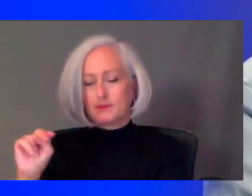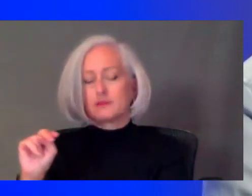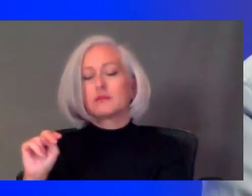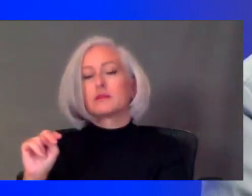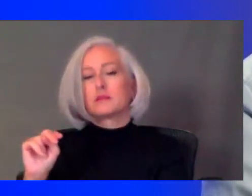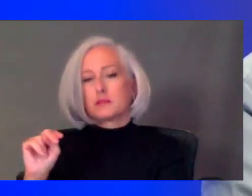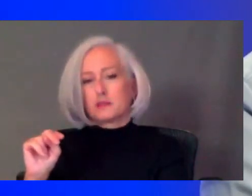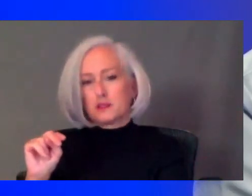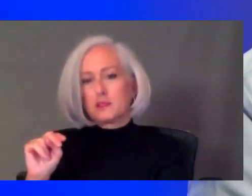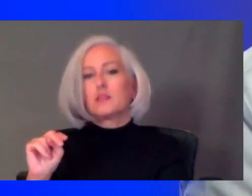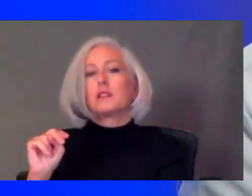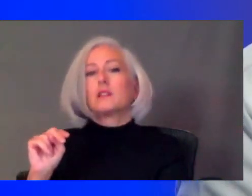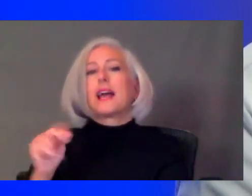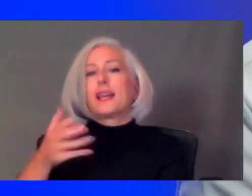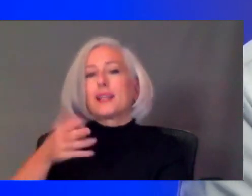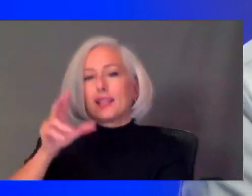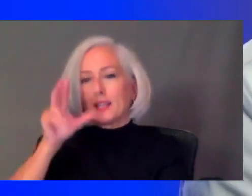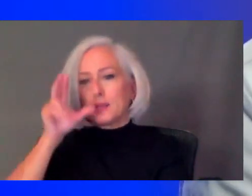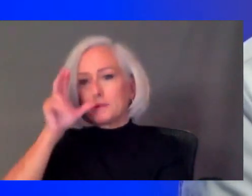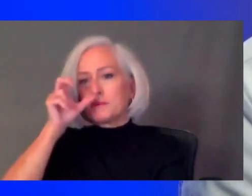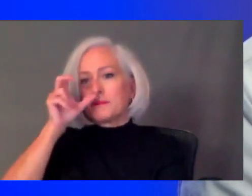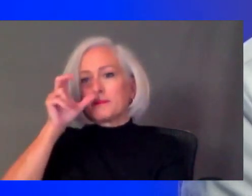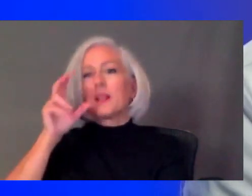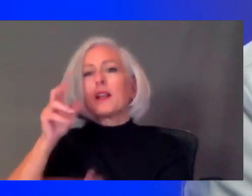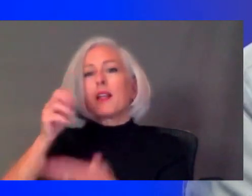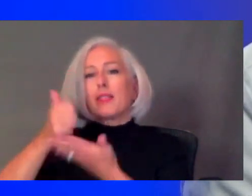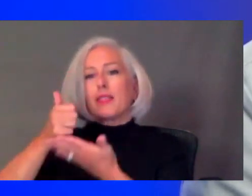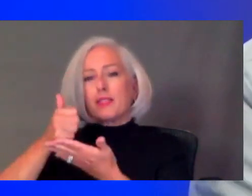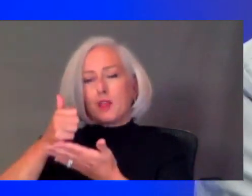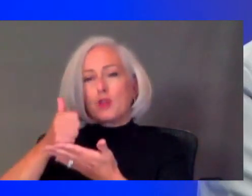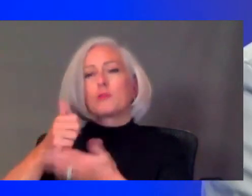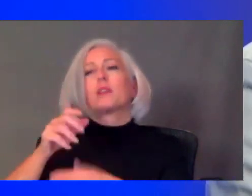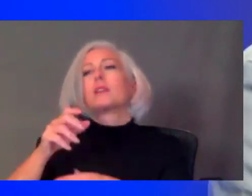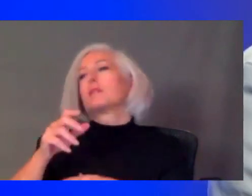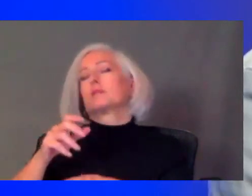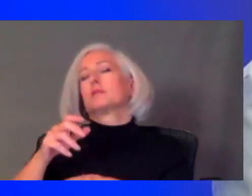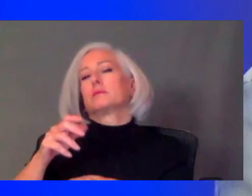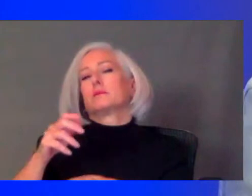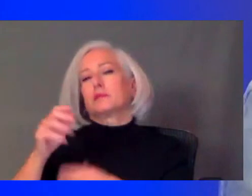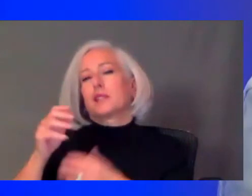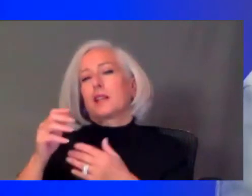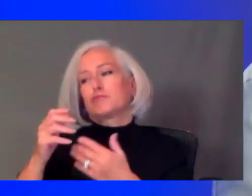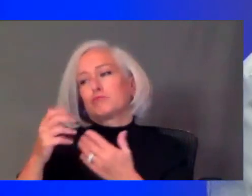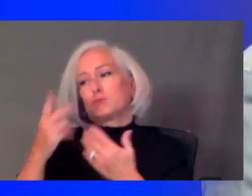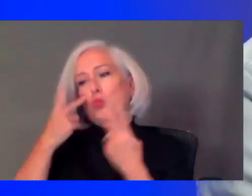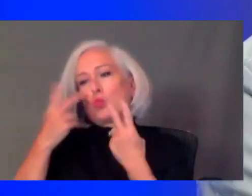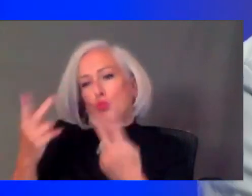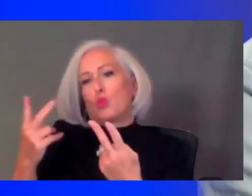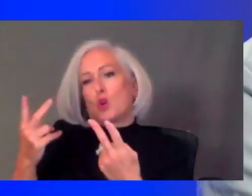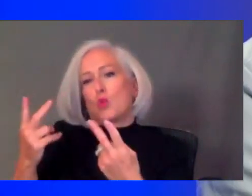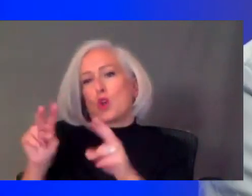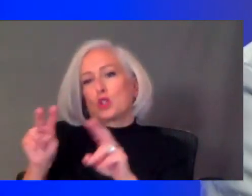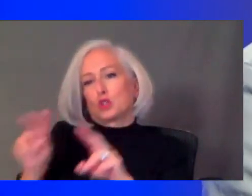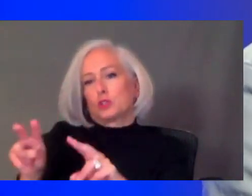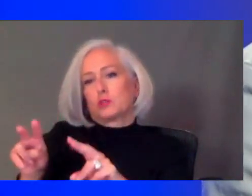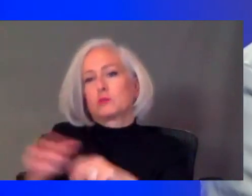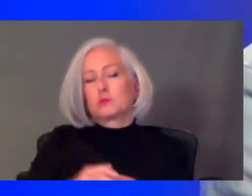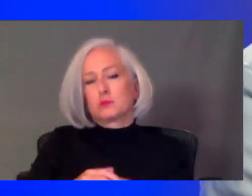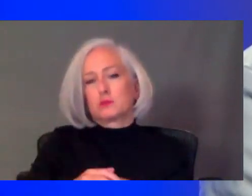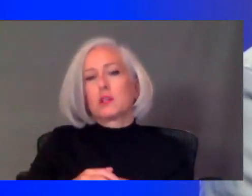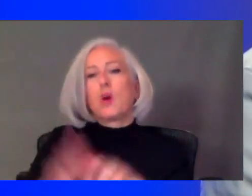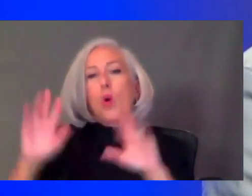the setting of mild to moderate COVID infection, and showing that there was about a 50%